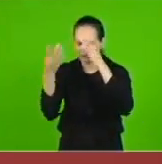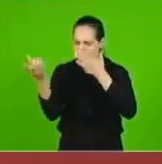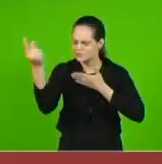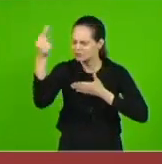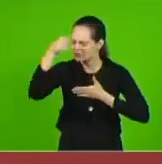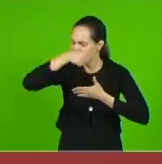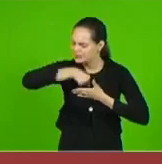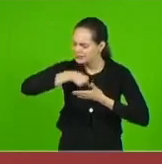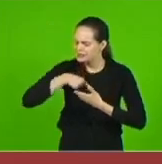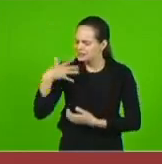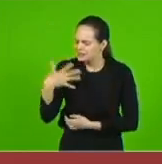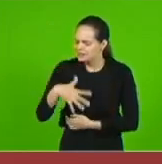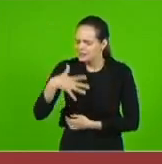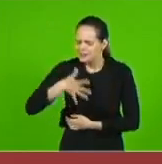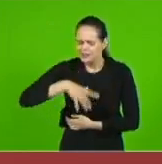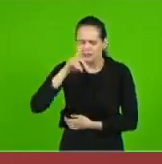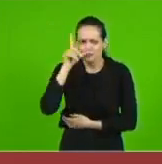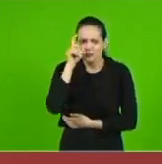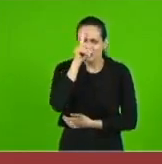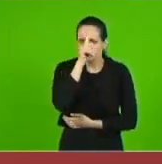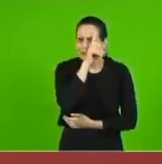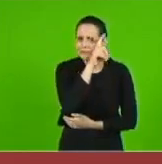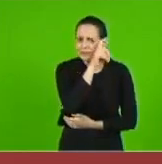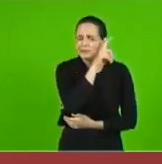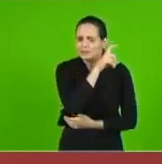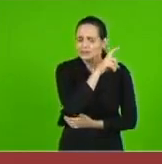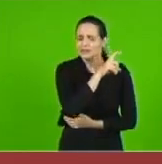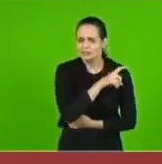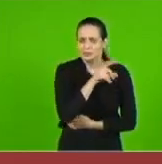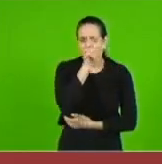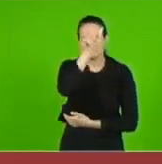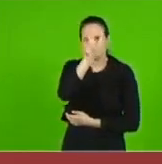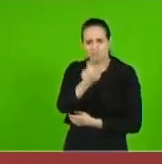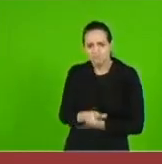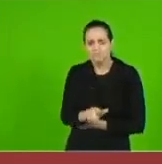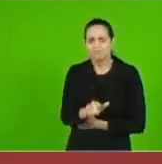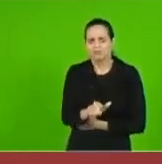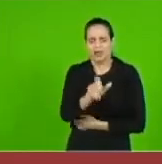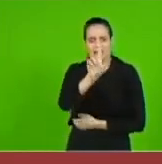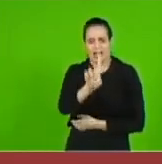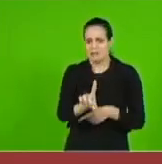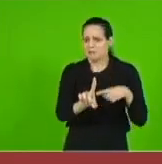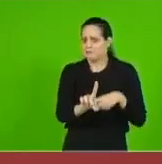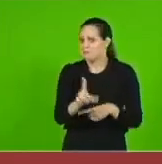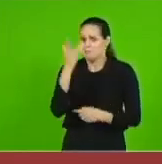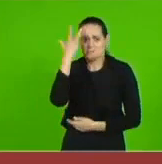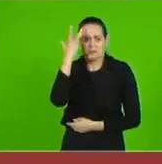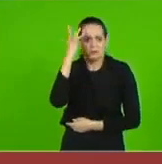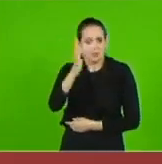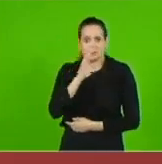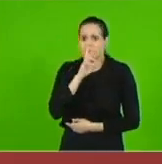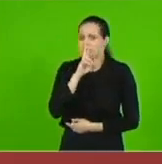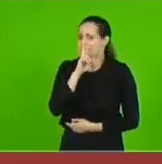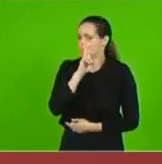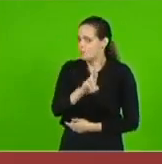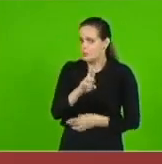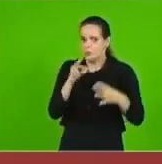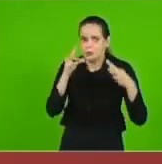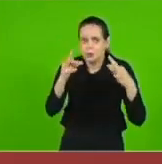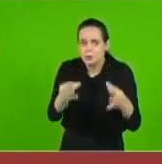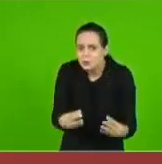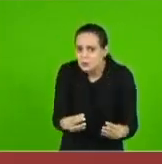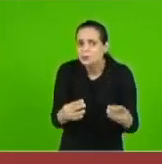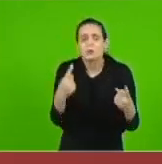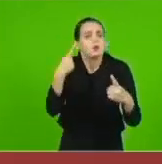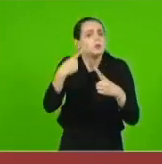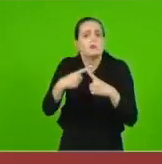man is going through the greatest dramas, and they do not know about the answers, give answers